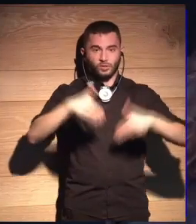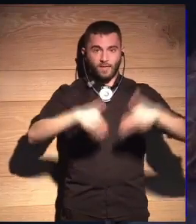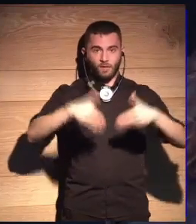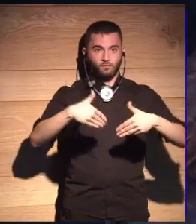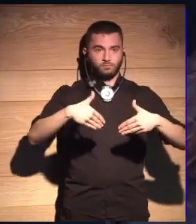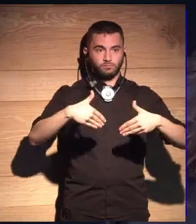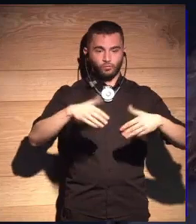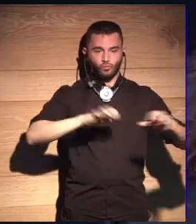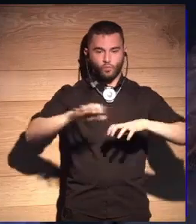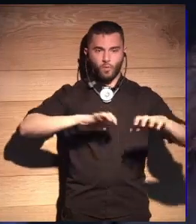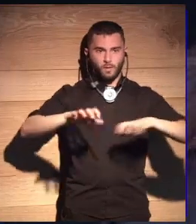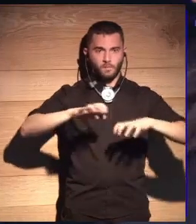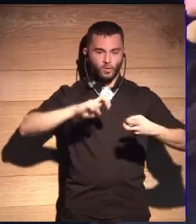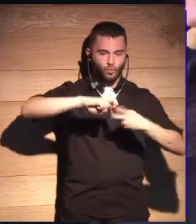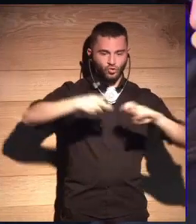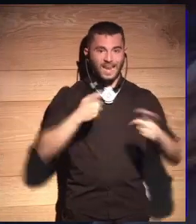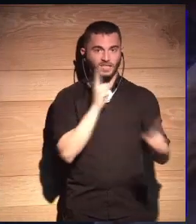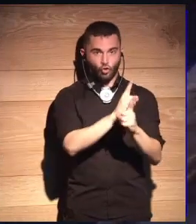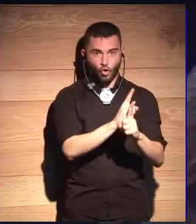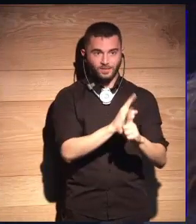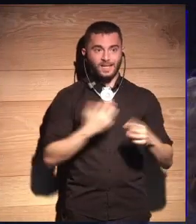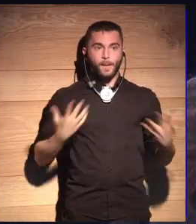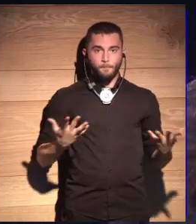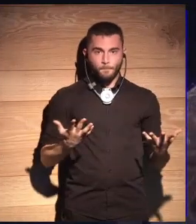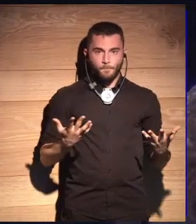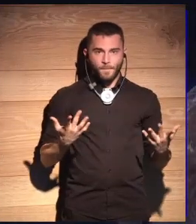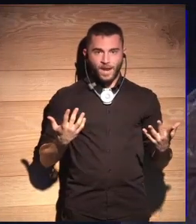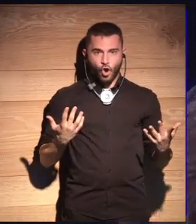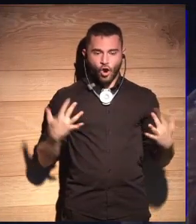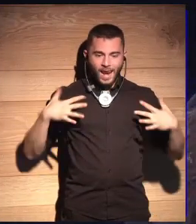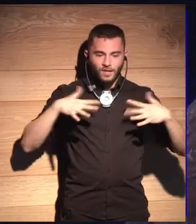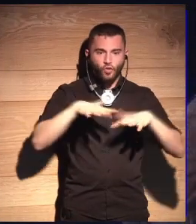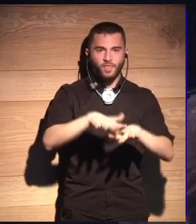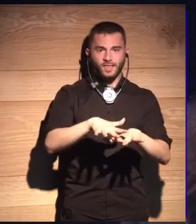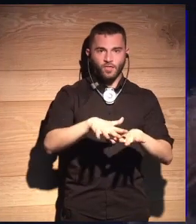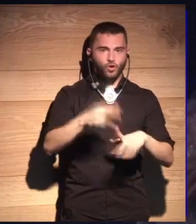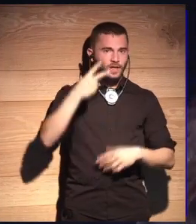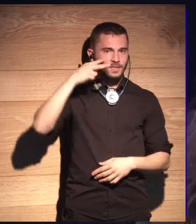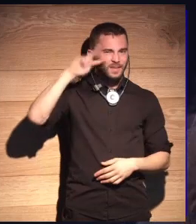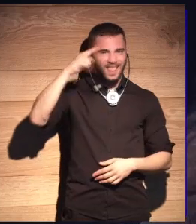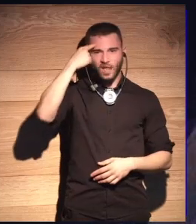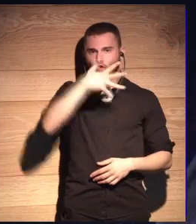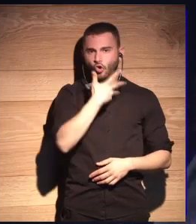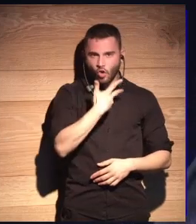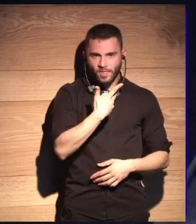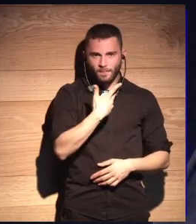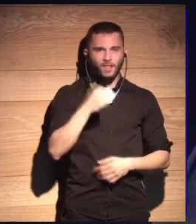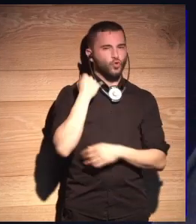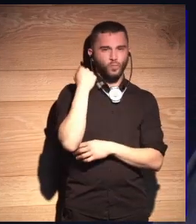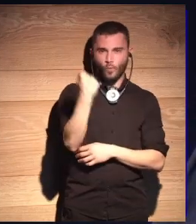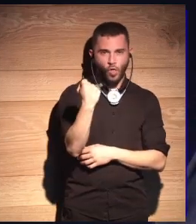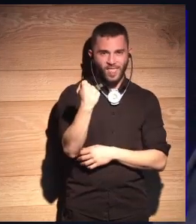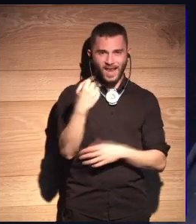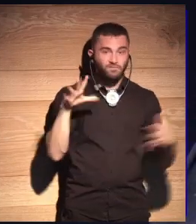sense of these concentrations of expertise and of power that have created